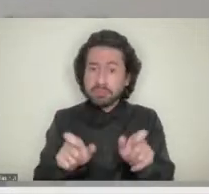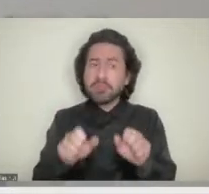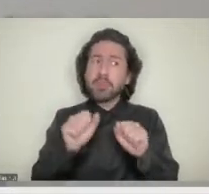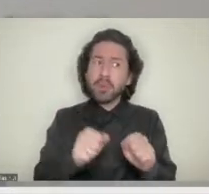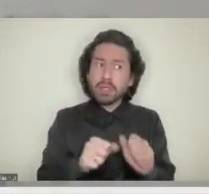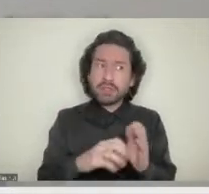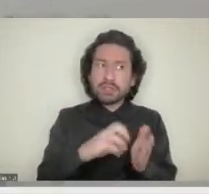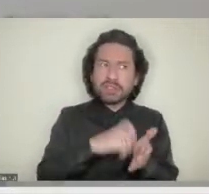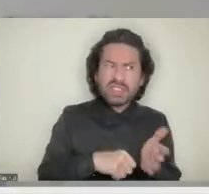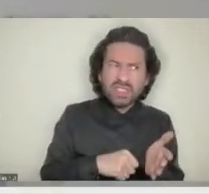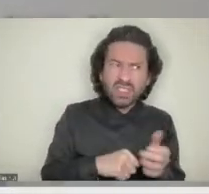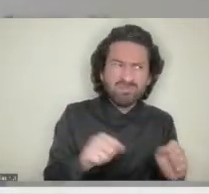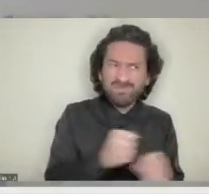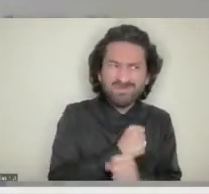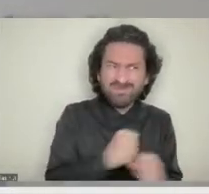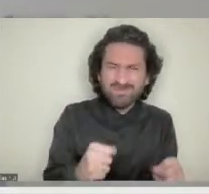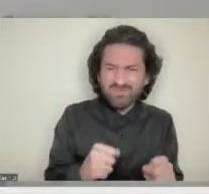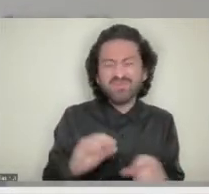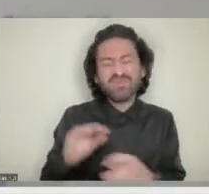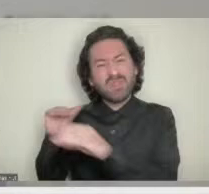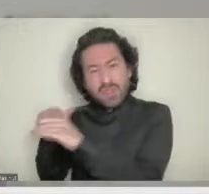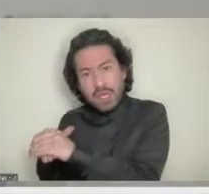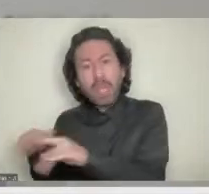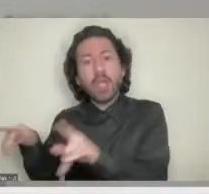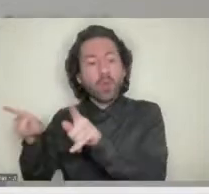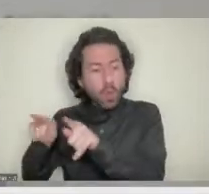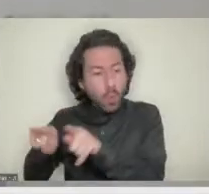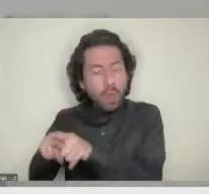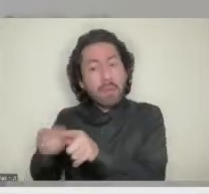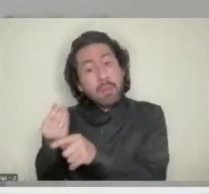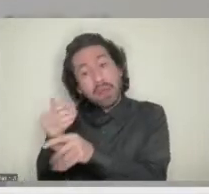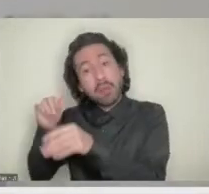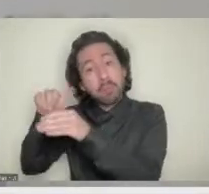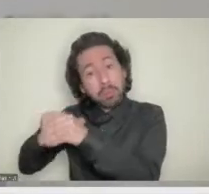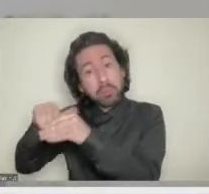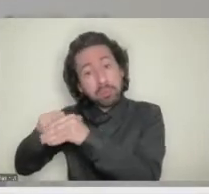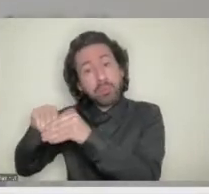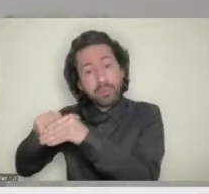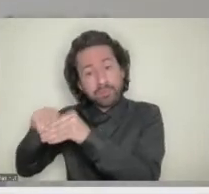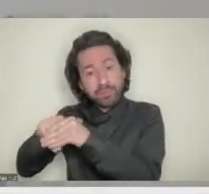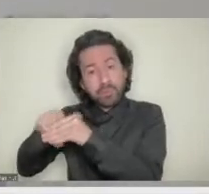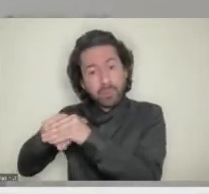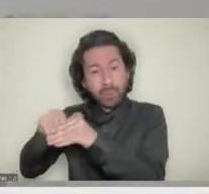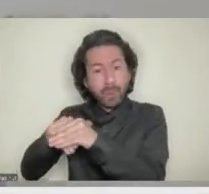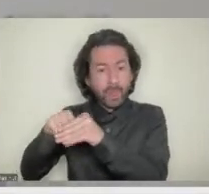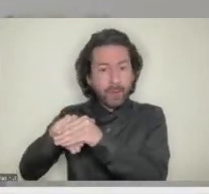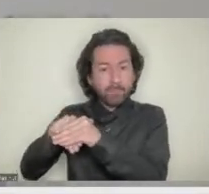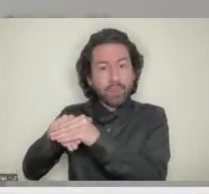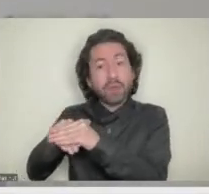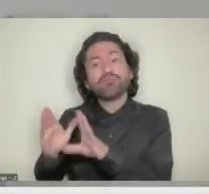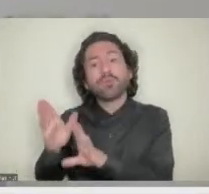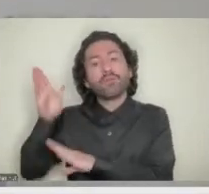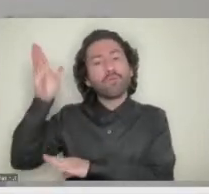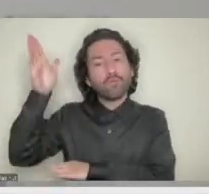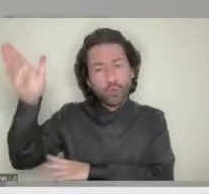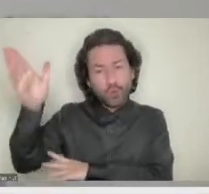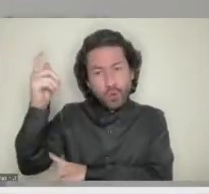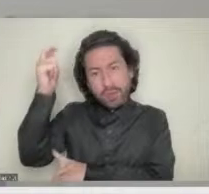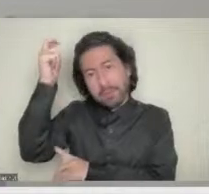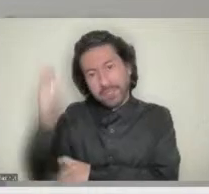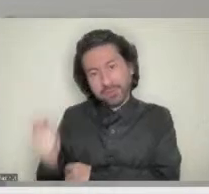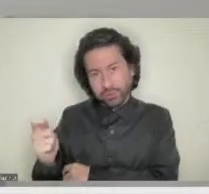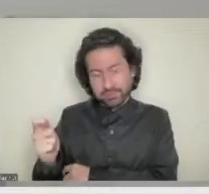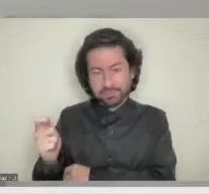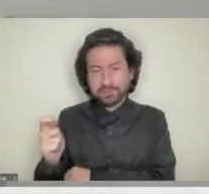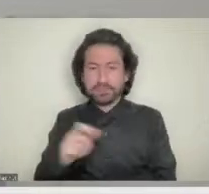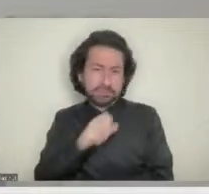facilitates people to contribute less and to continue accumulating money in order to have the